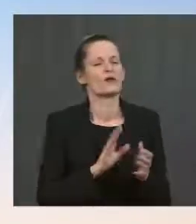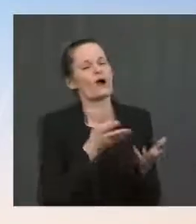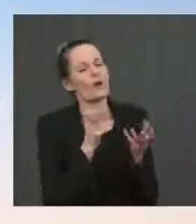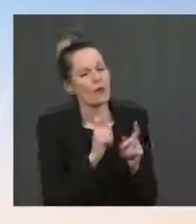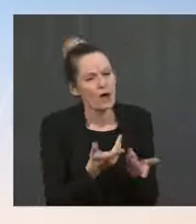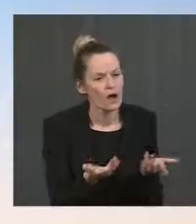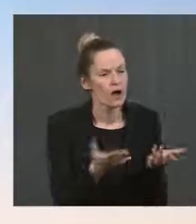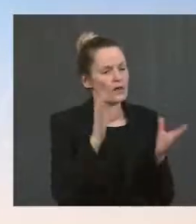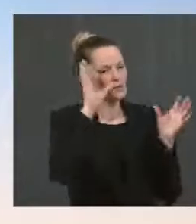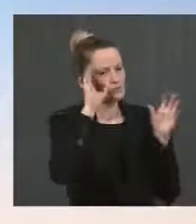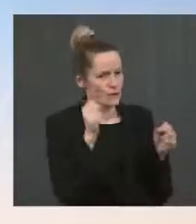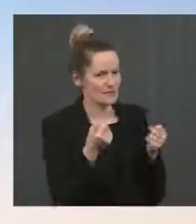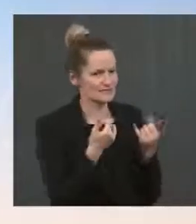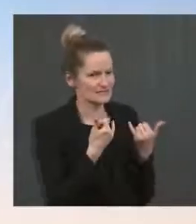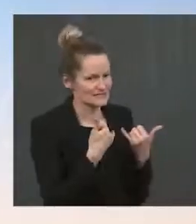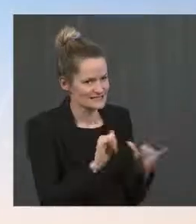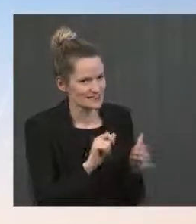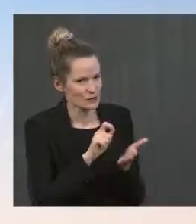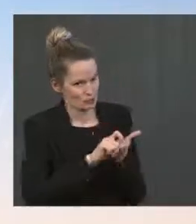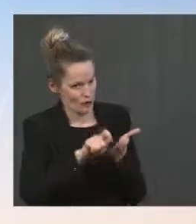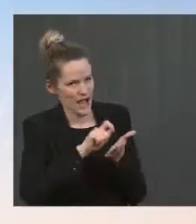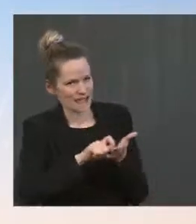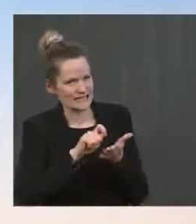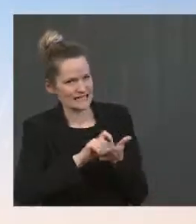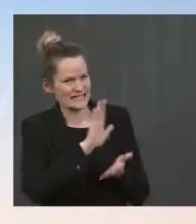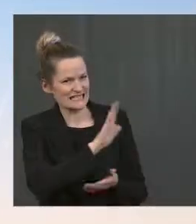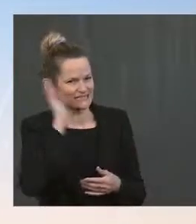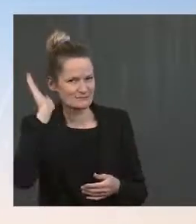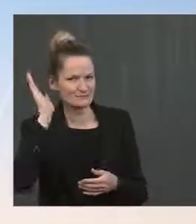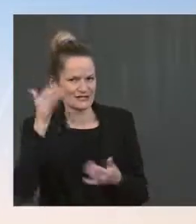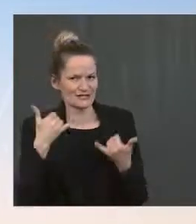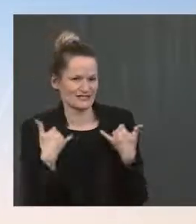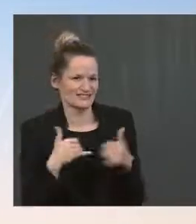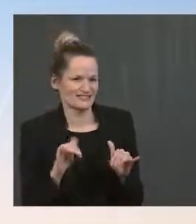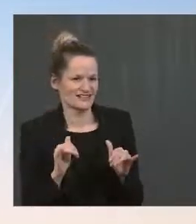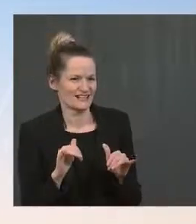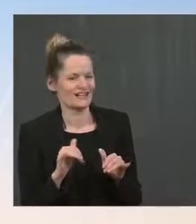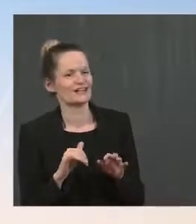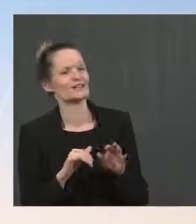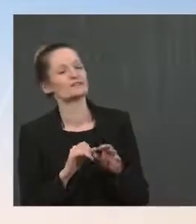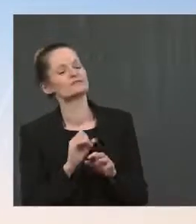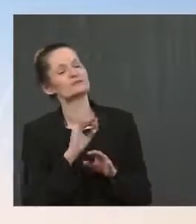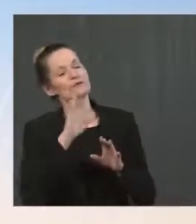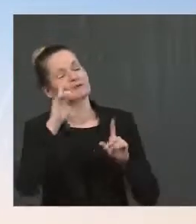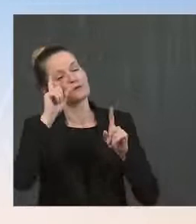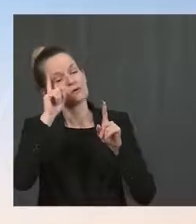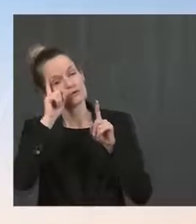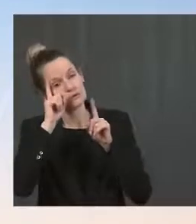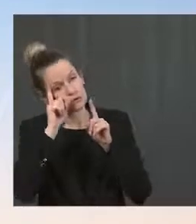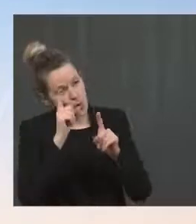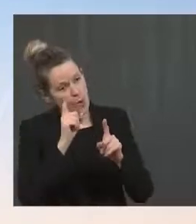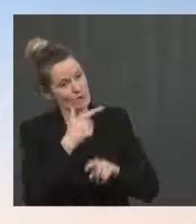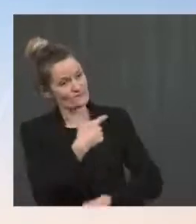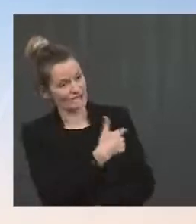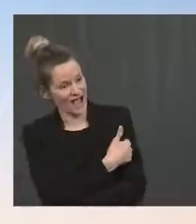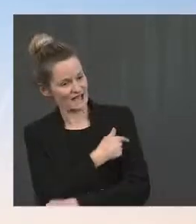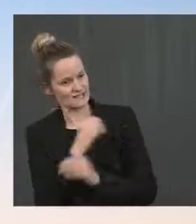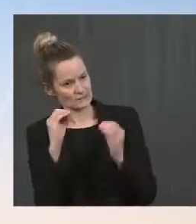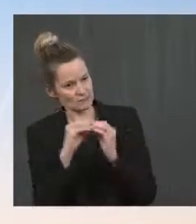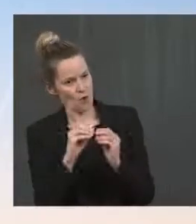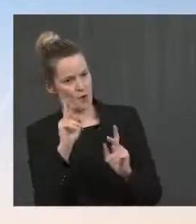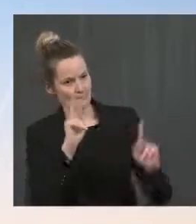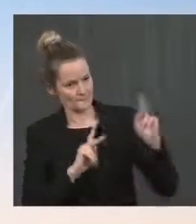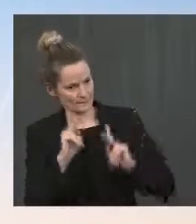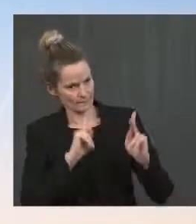through his speech, and our objective and our goal is to vaccinate more people so we can reduce the spread of the virus. But I'd also note, before we